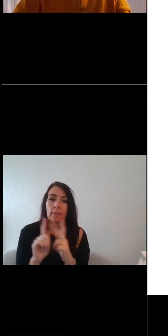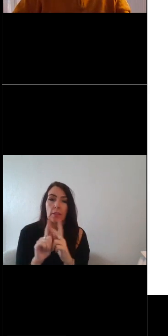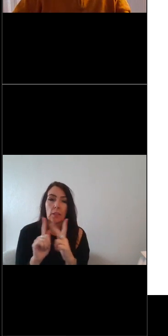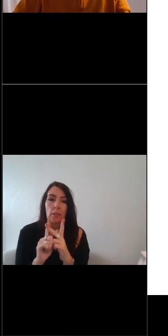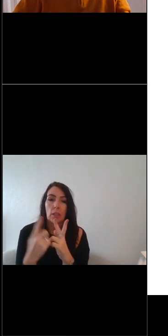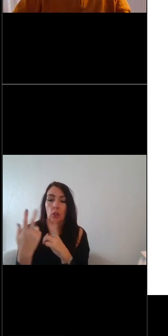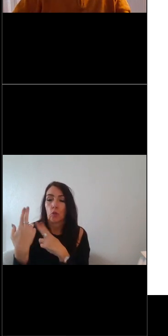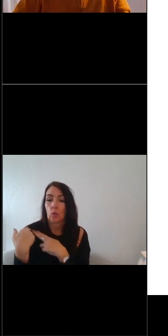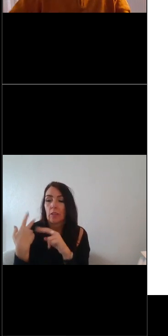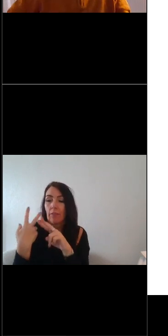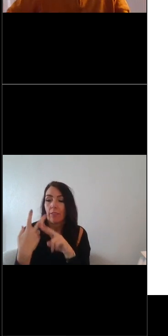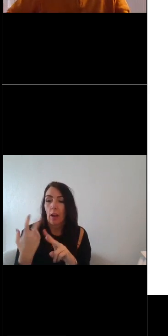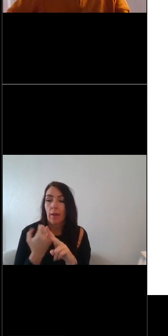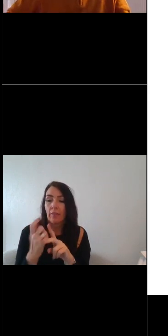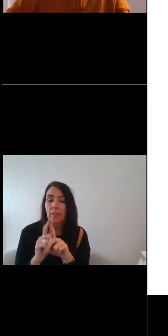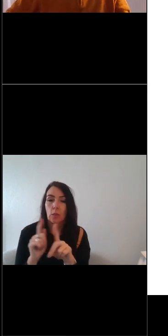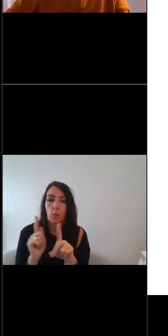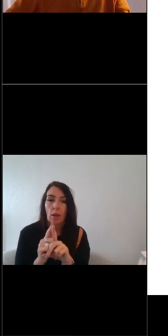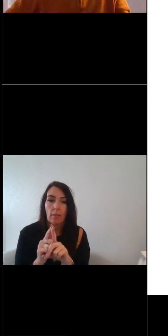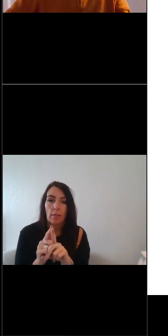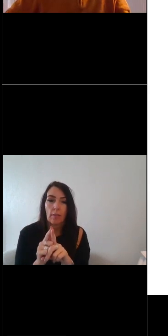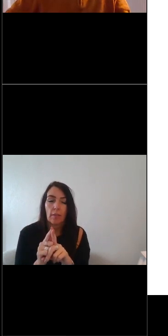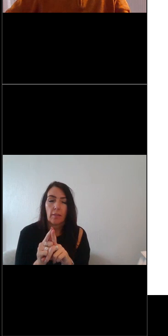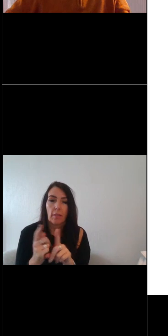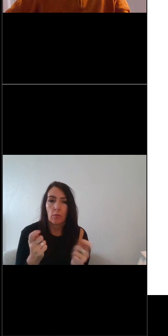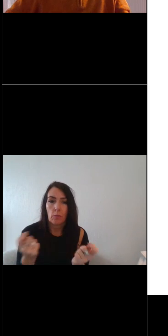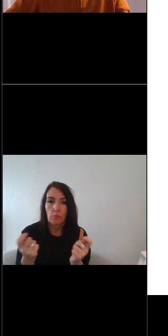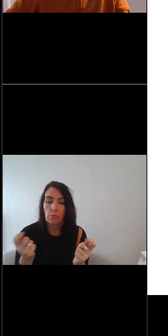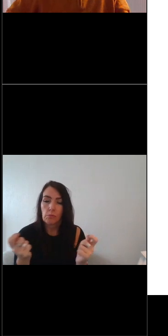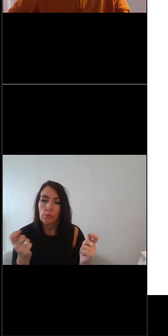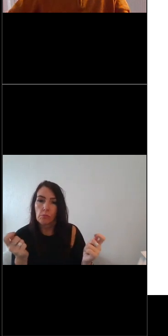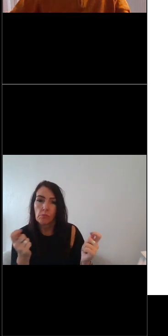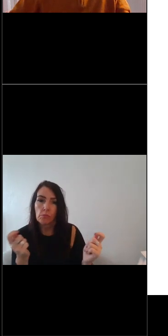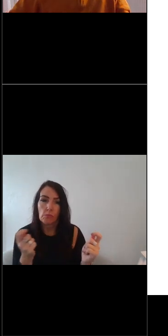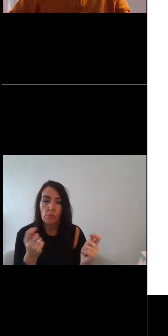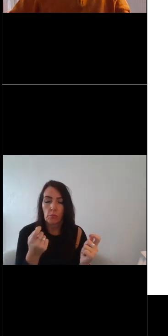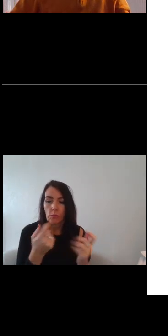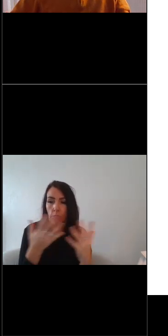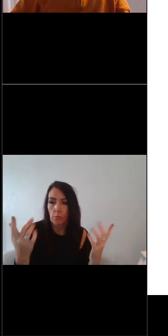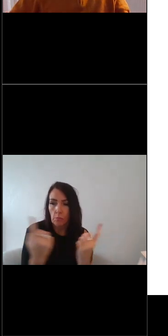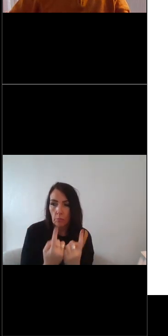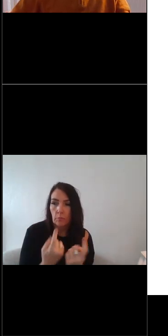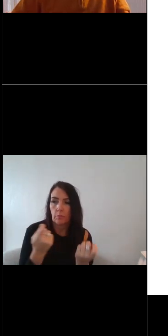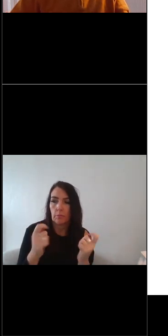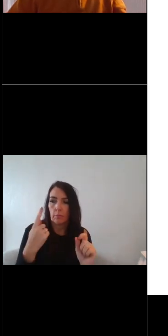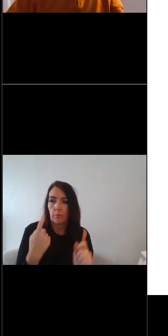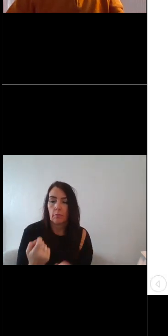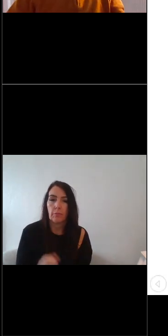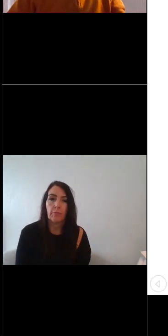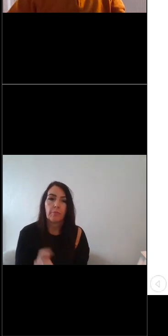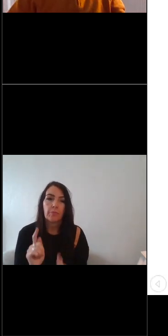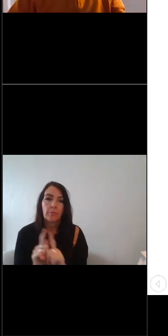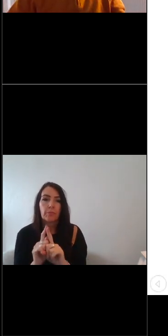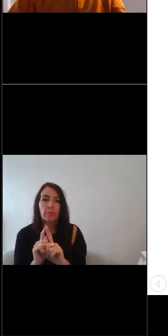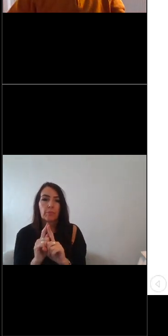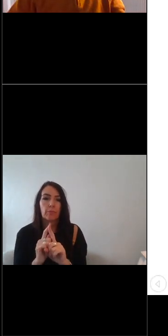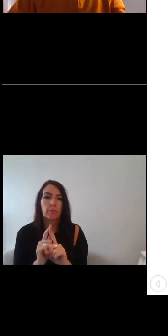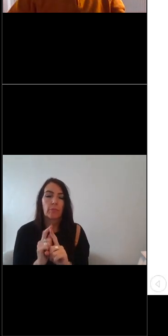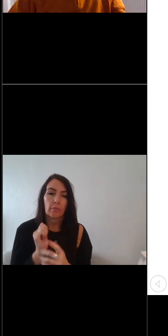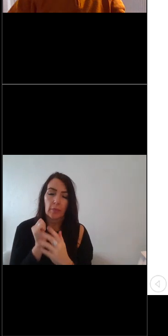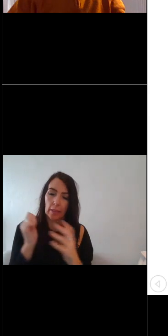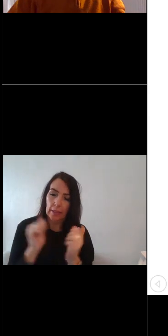care benefits in terms of the unmanaged older vehicles with potential issues. It will also help potentially with retaining staff